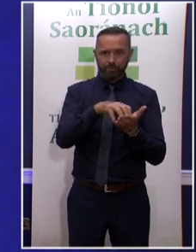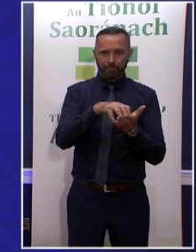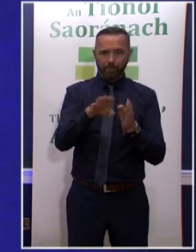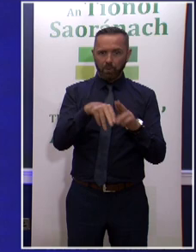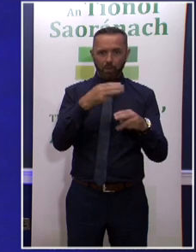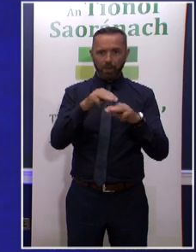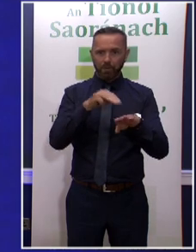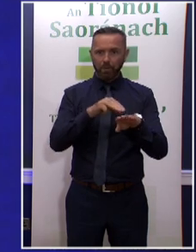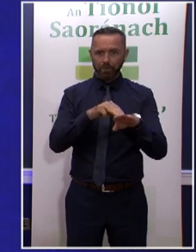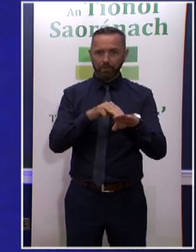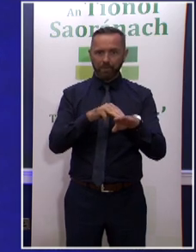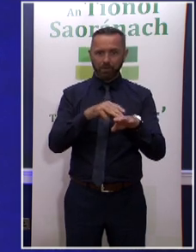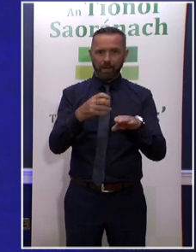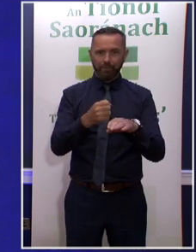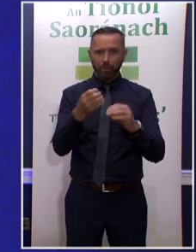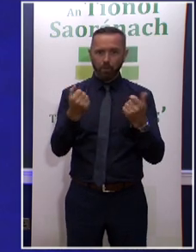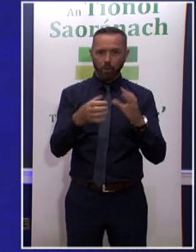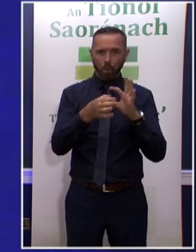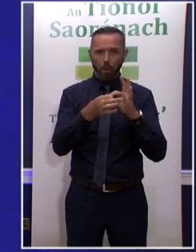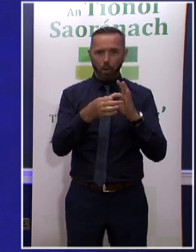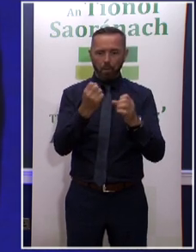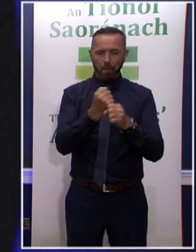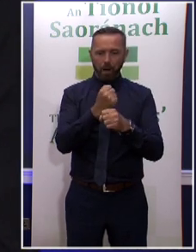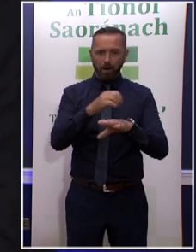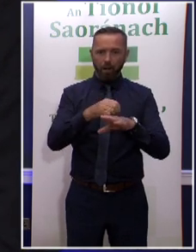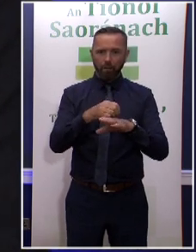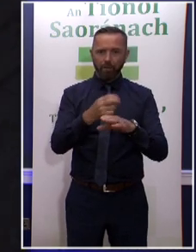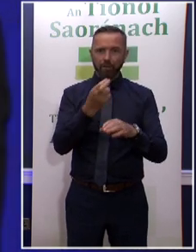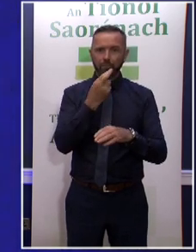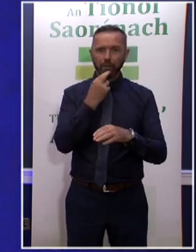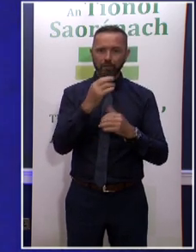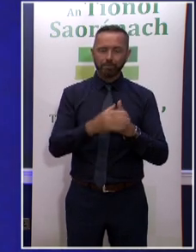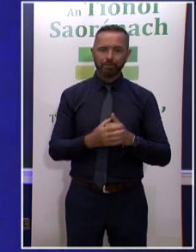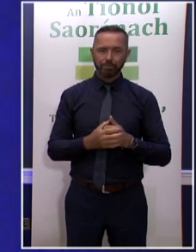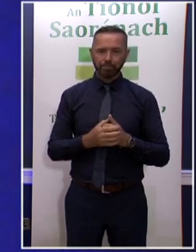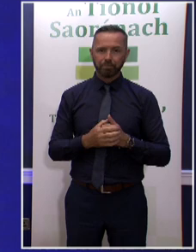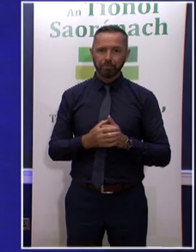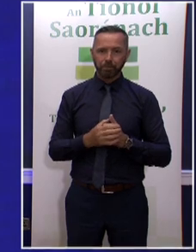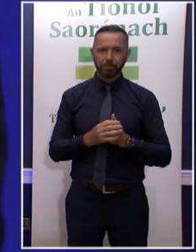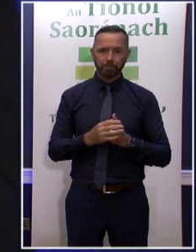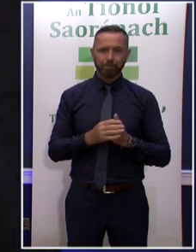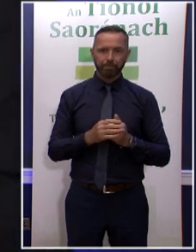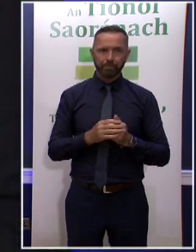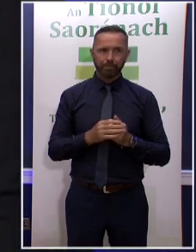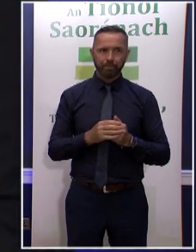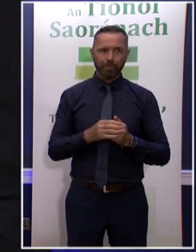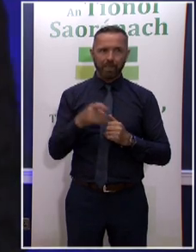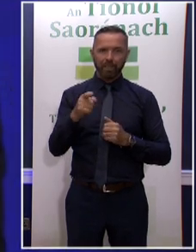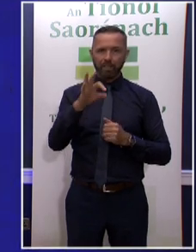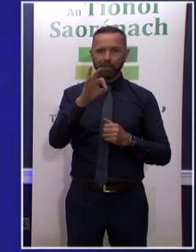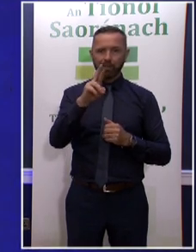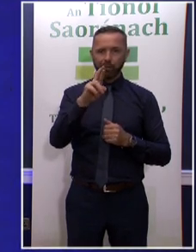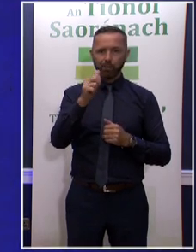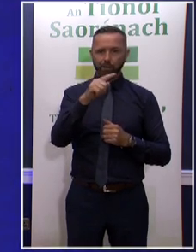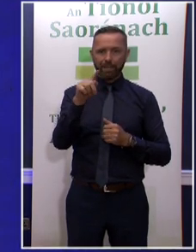to a permanent home scar that they carve out on the rock. They are the grazers of the shore. They're